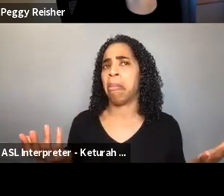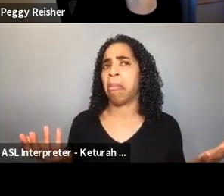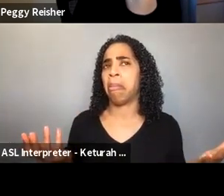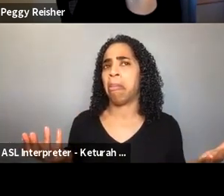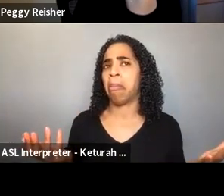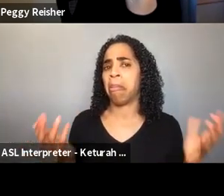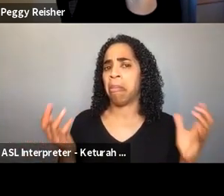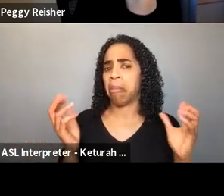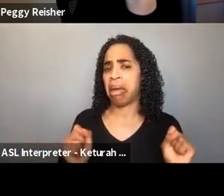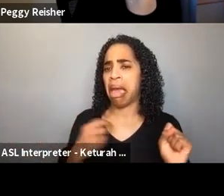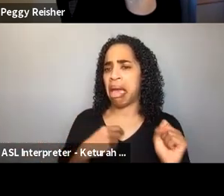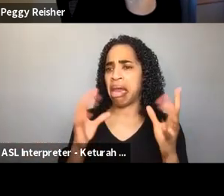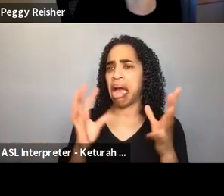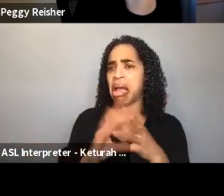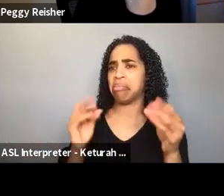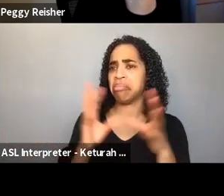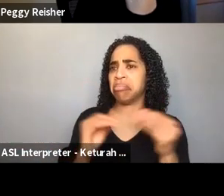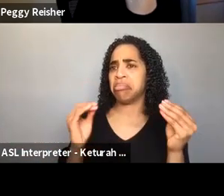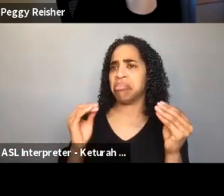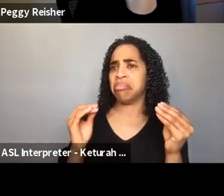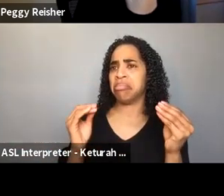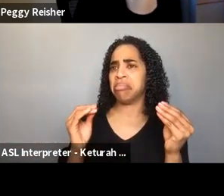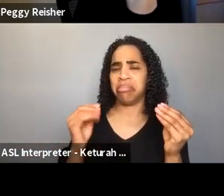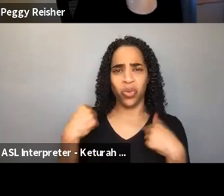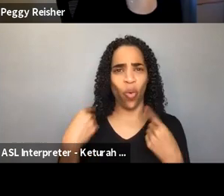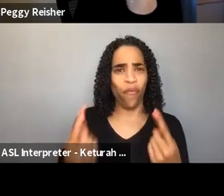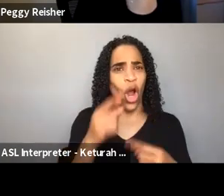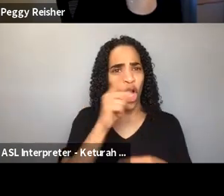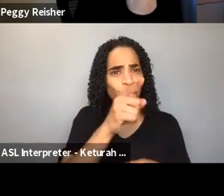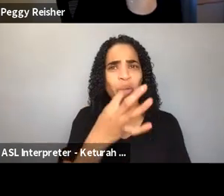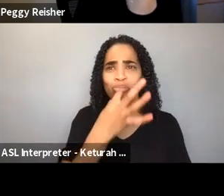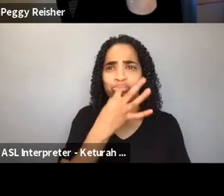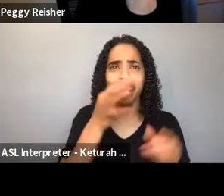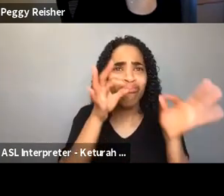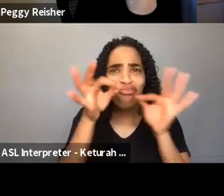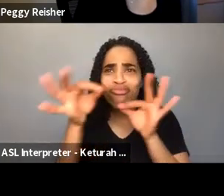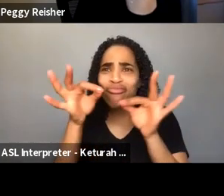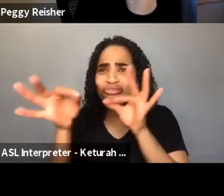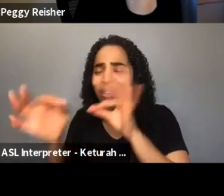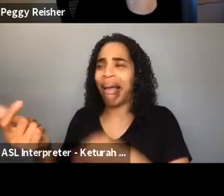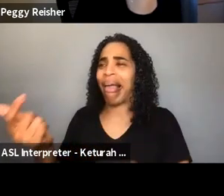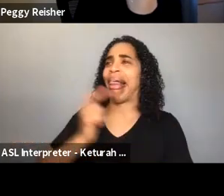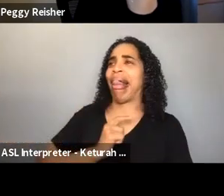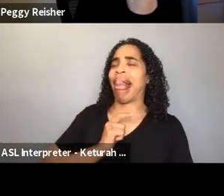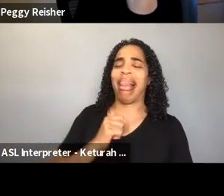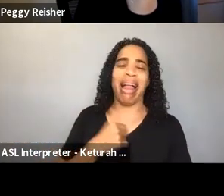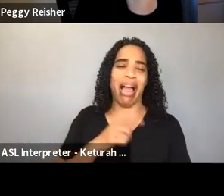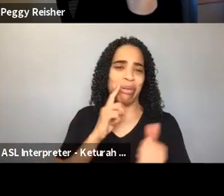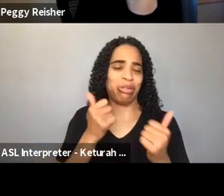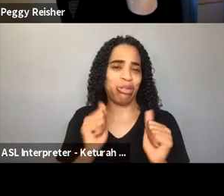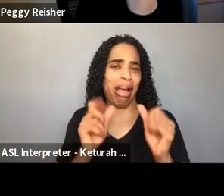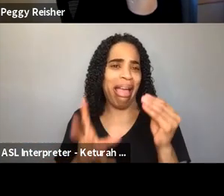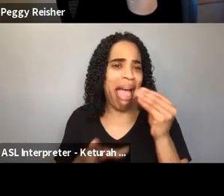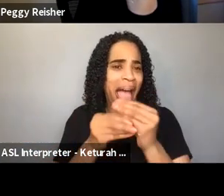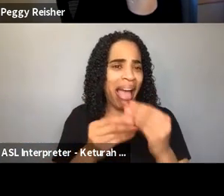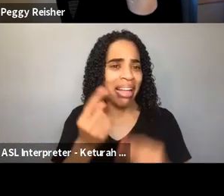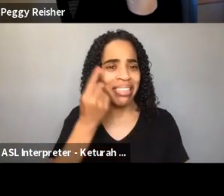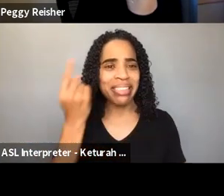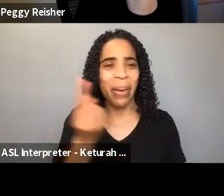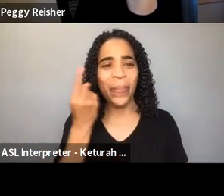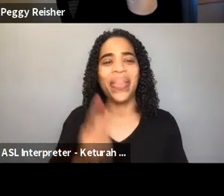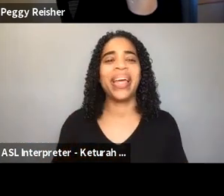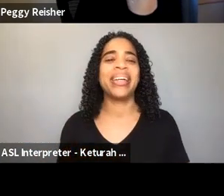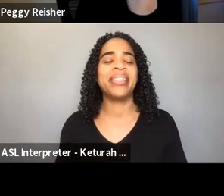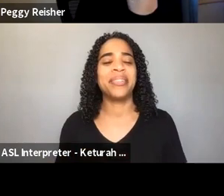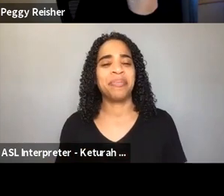can share anything as eloquently as I've heard so far, but I'll endeavor to at least provide some information,